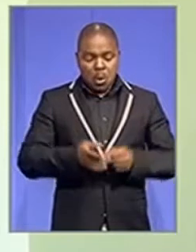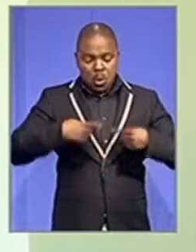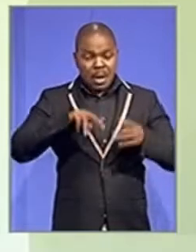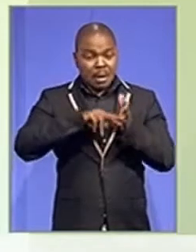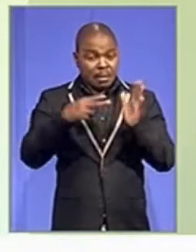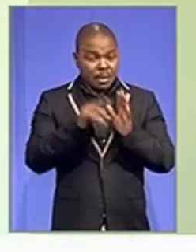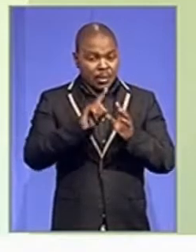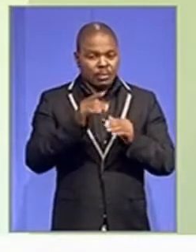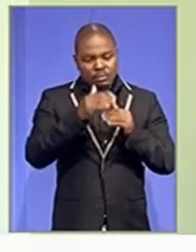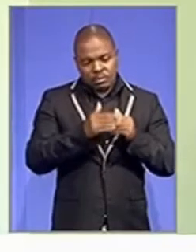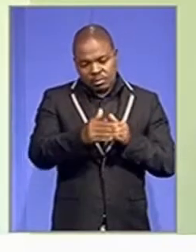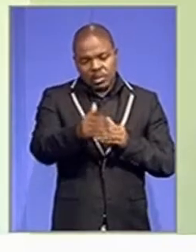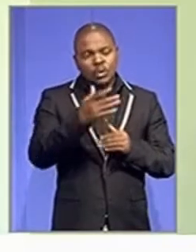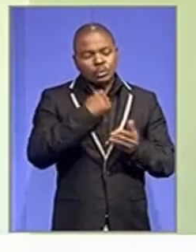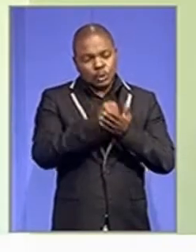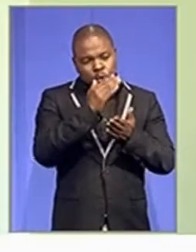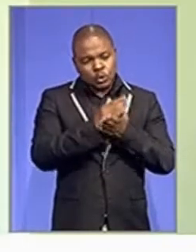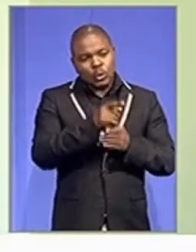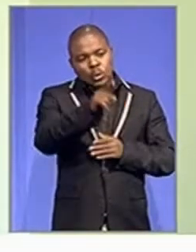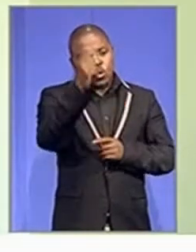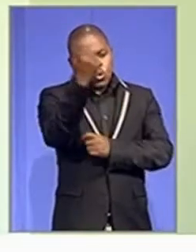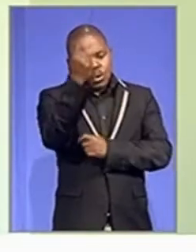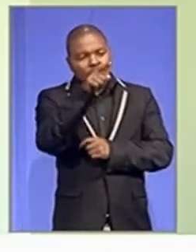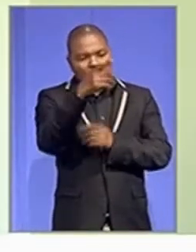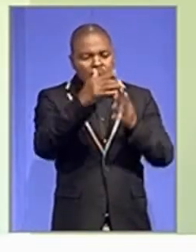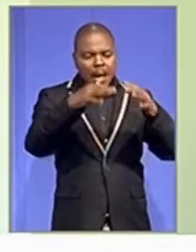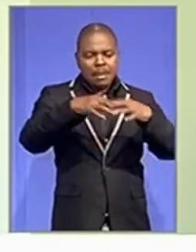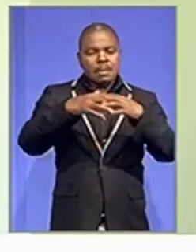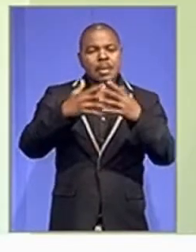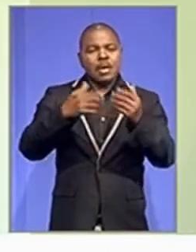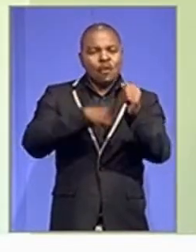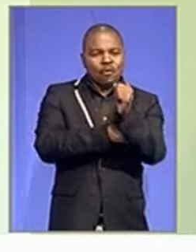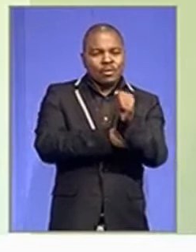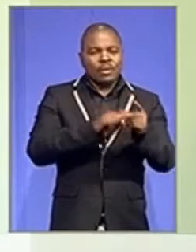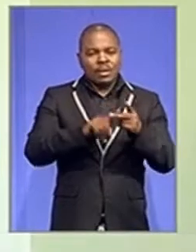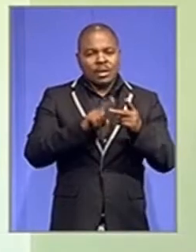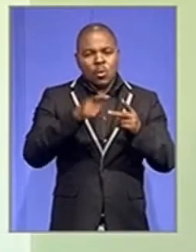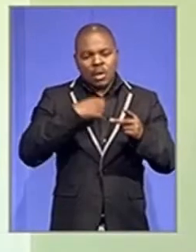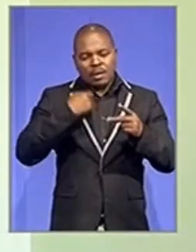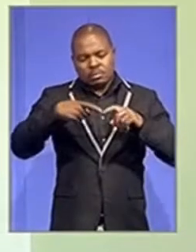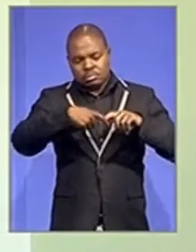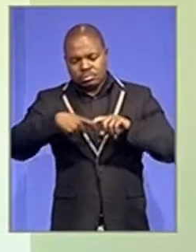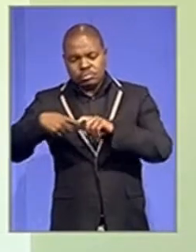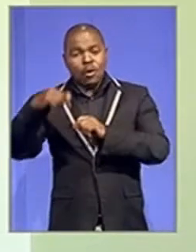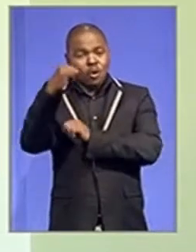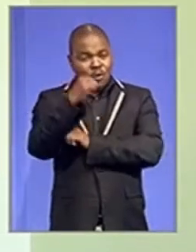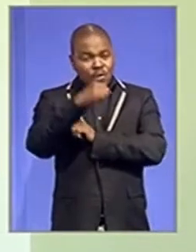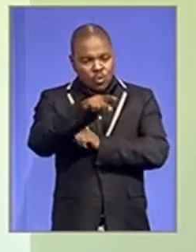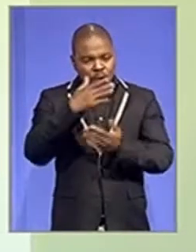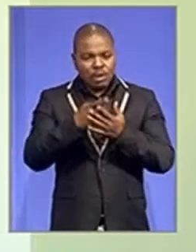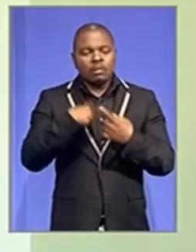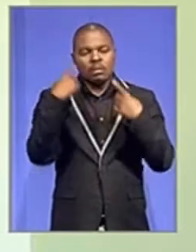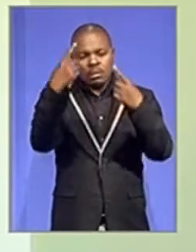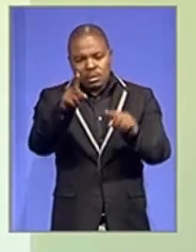we have a presence in all those rural areas. We also have a fleet of our mobile units that are able to service